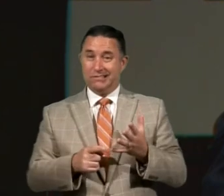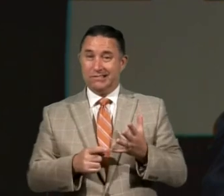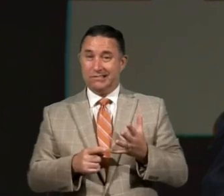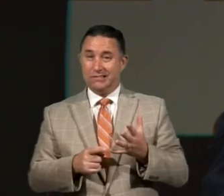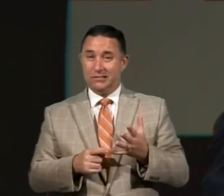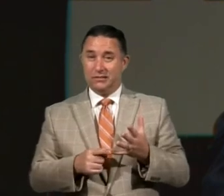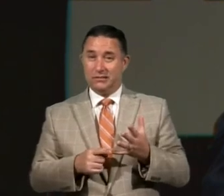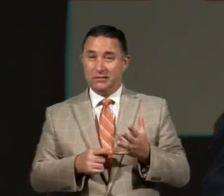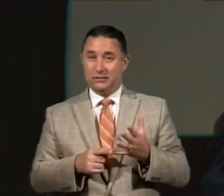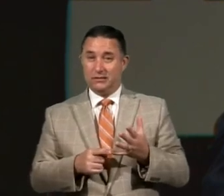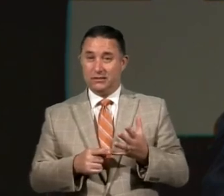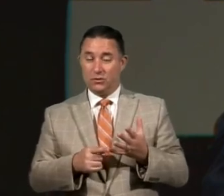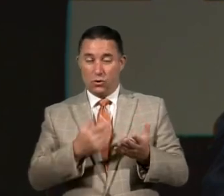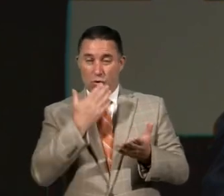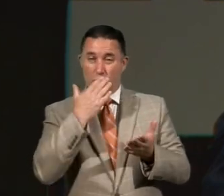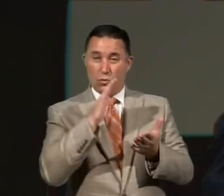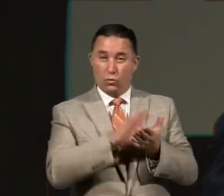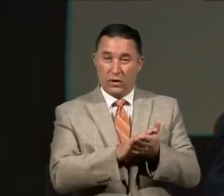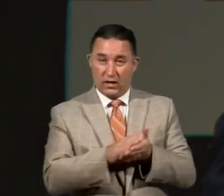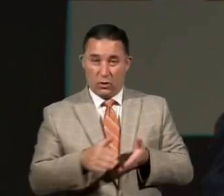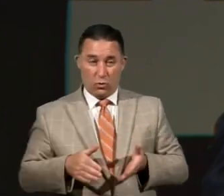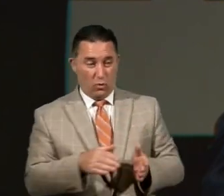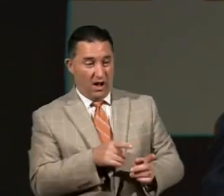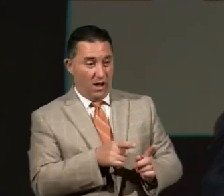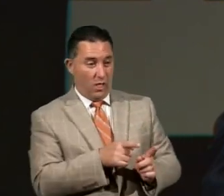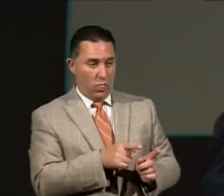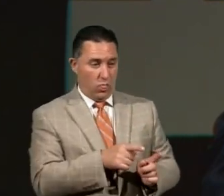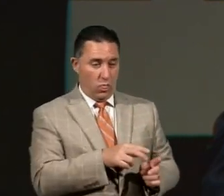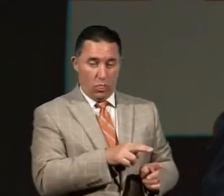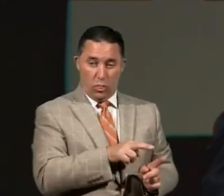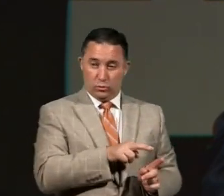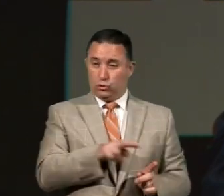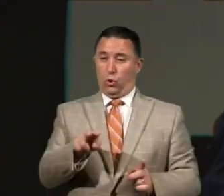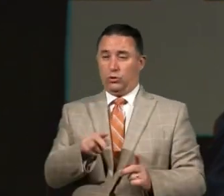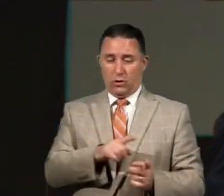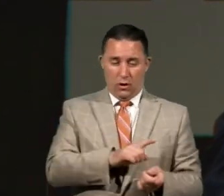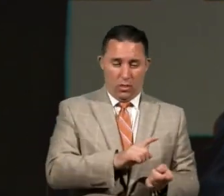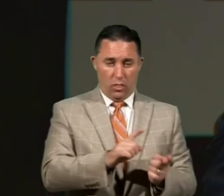and turn from their wicked way.